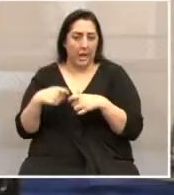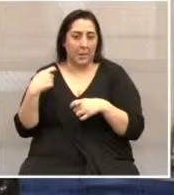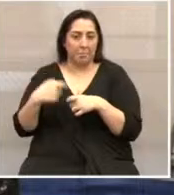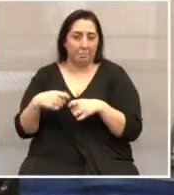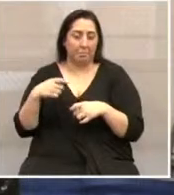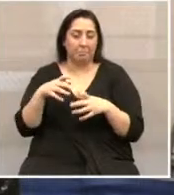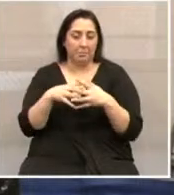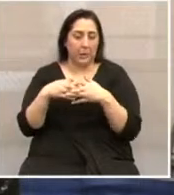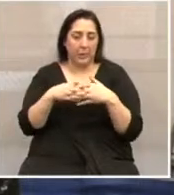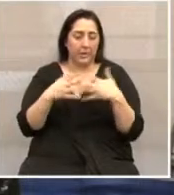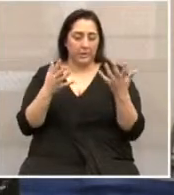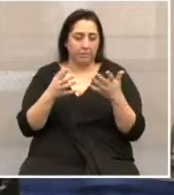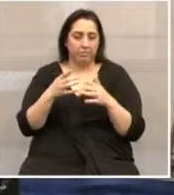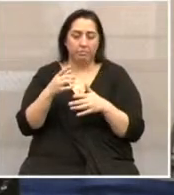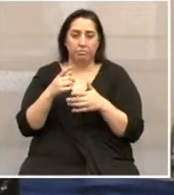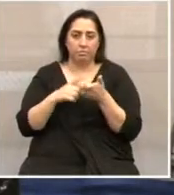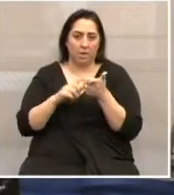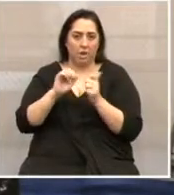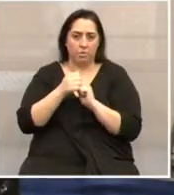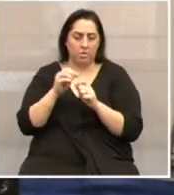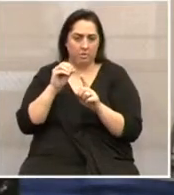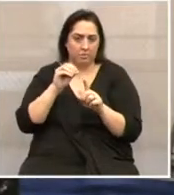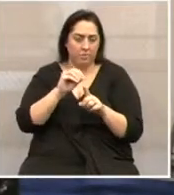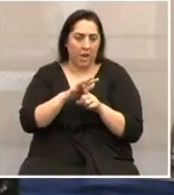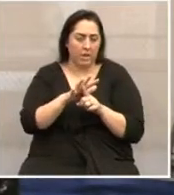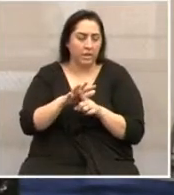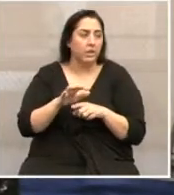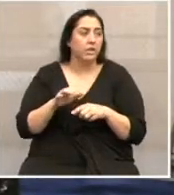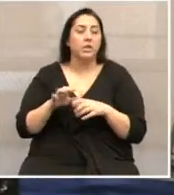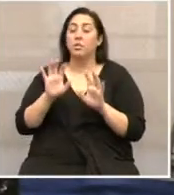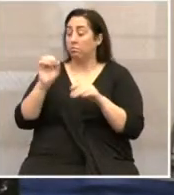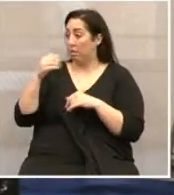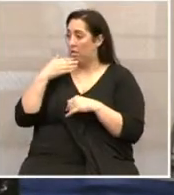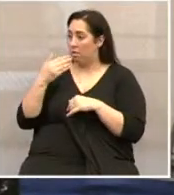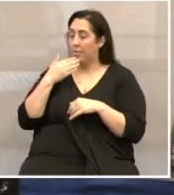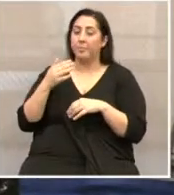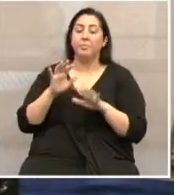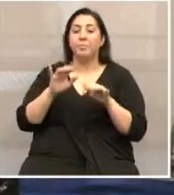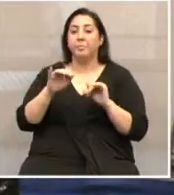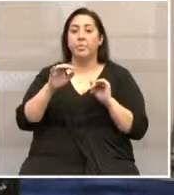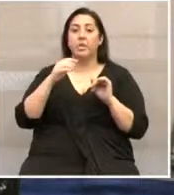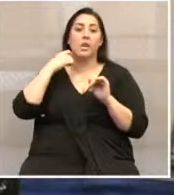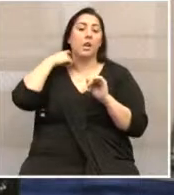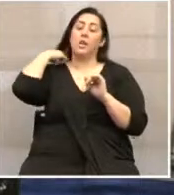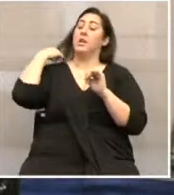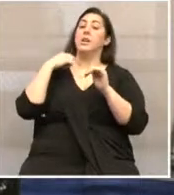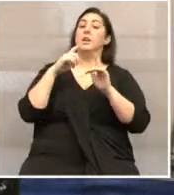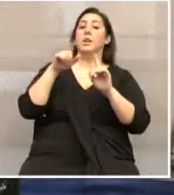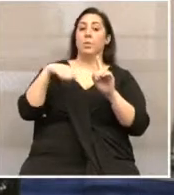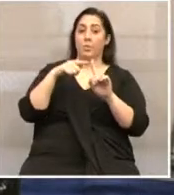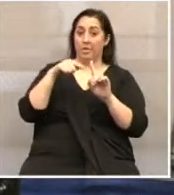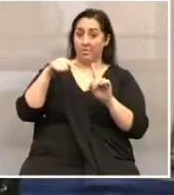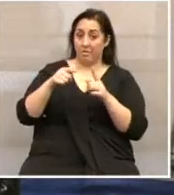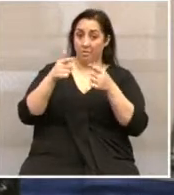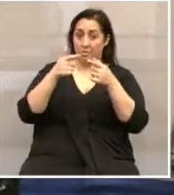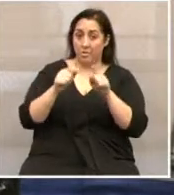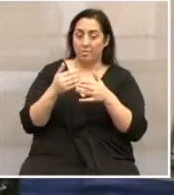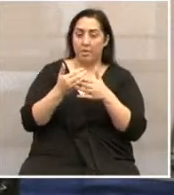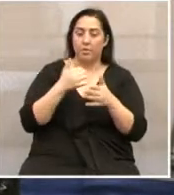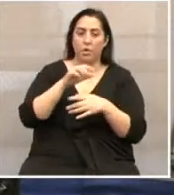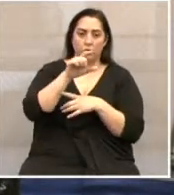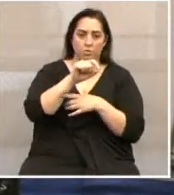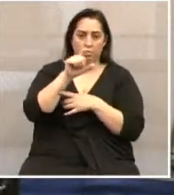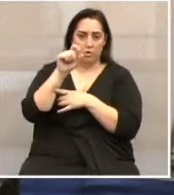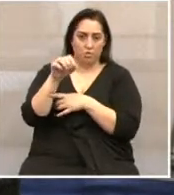Yeah, thank you, Representative Barragan. Look, when this was happening right before the November 2020